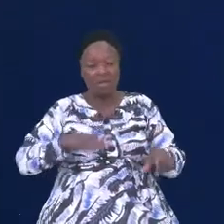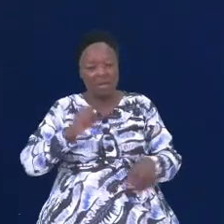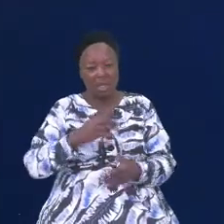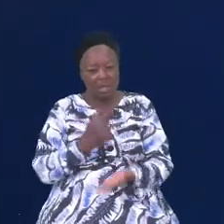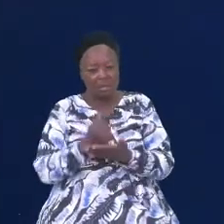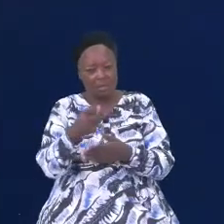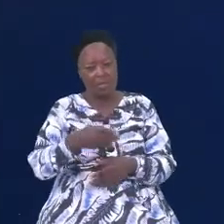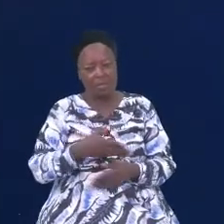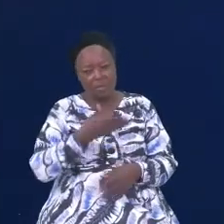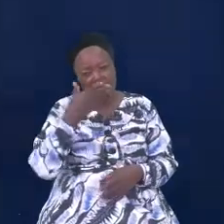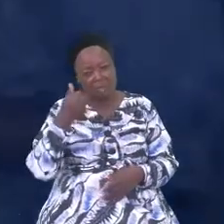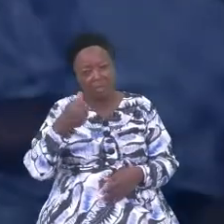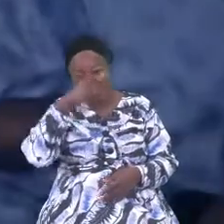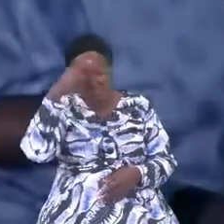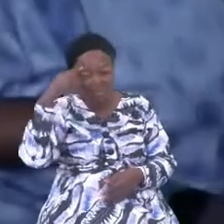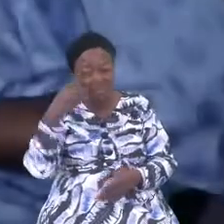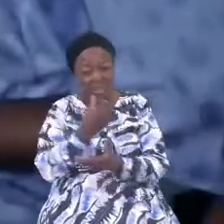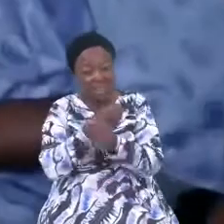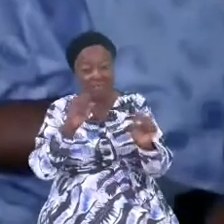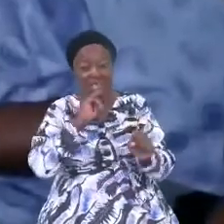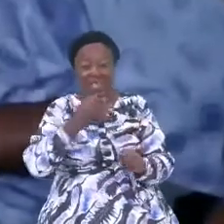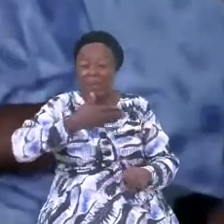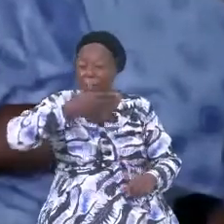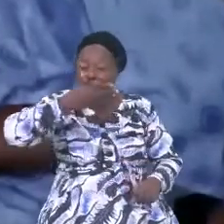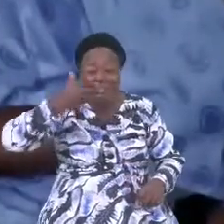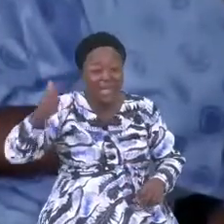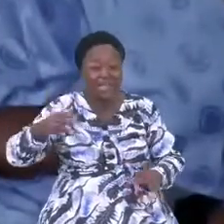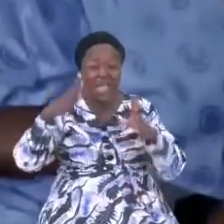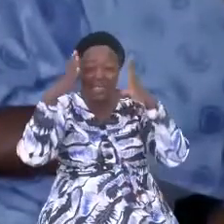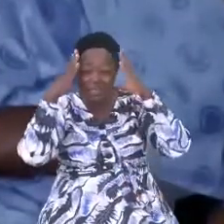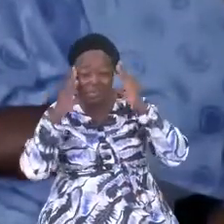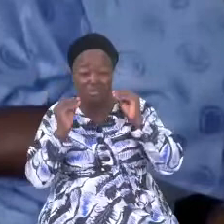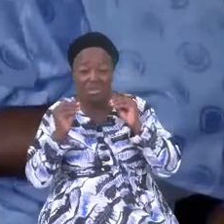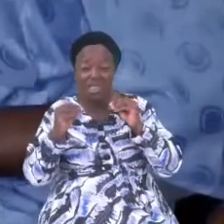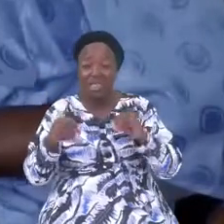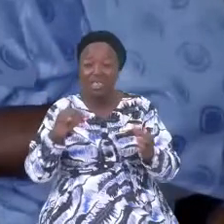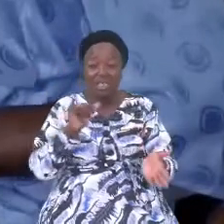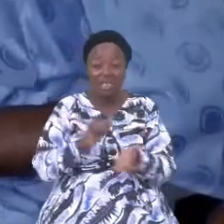give the details about yourself.